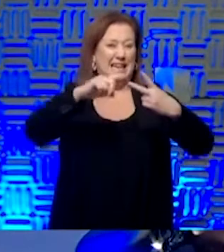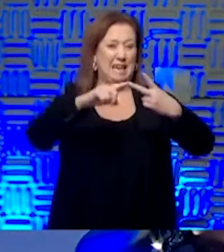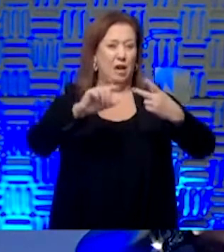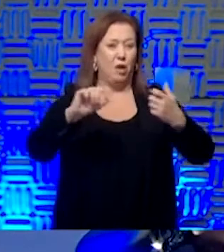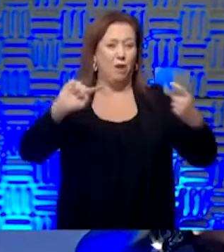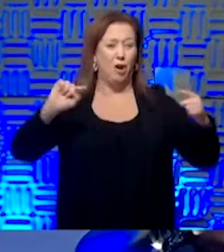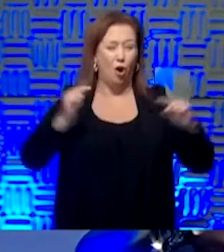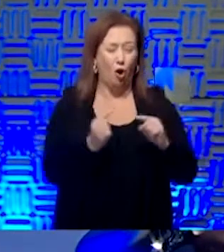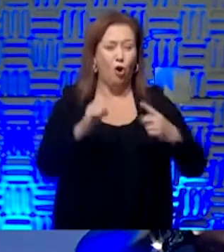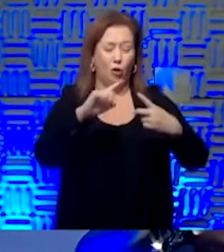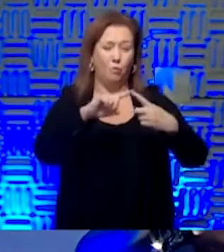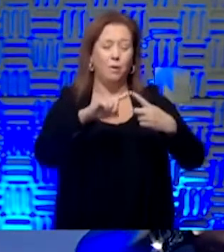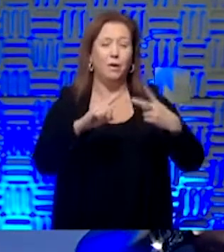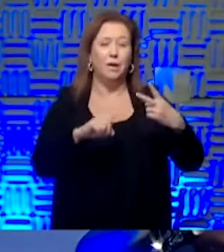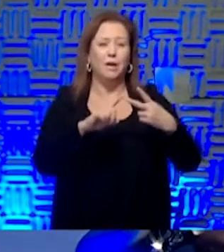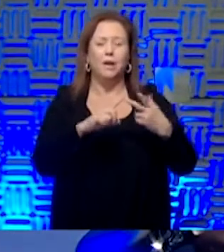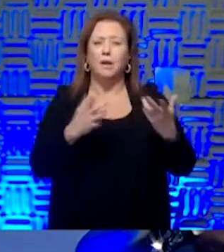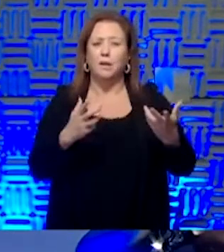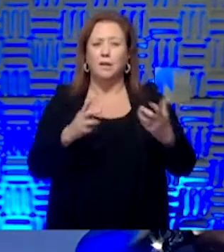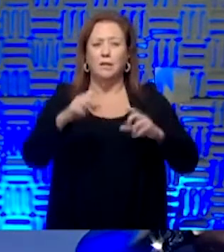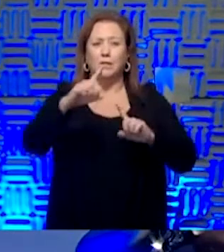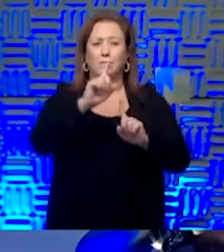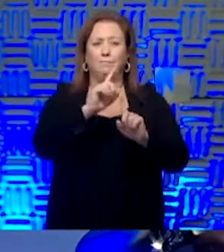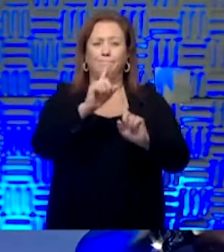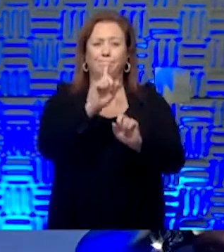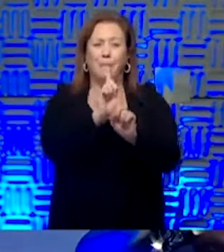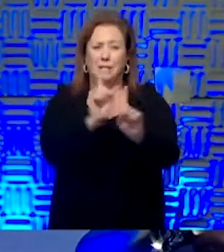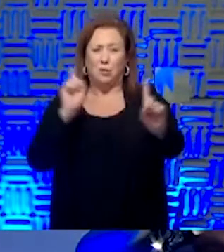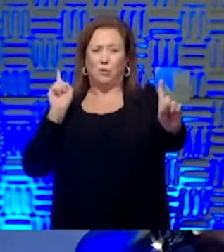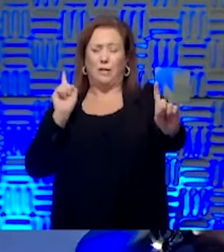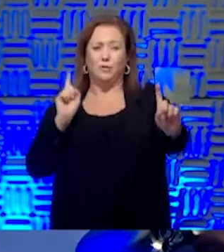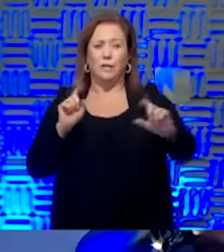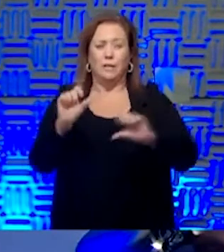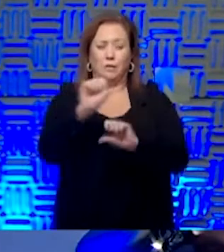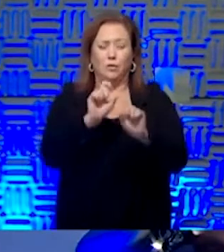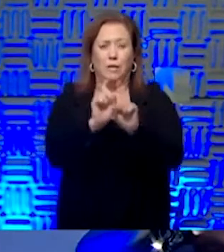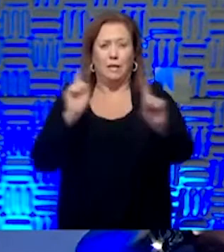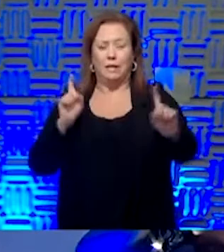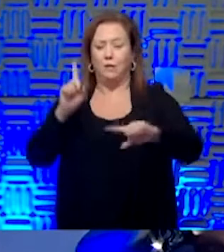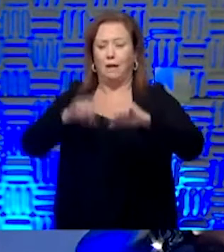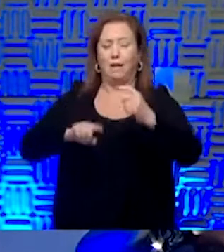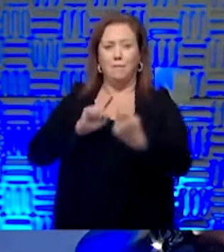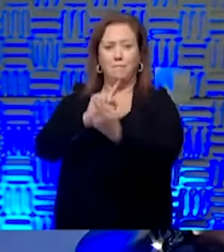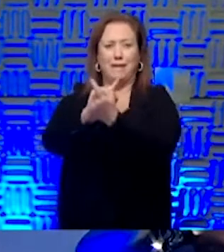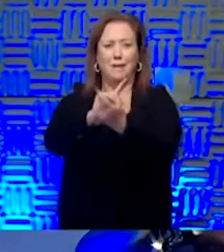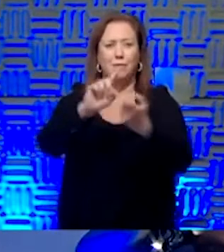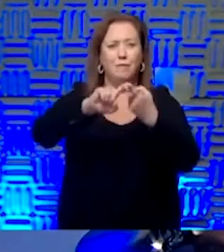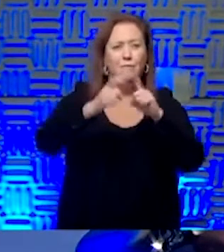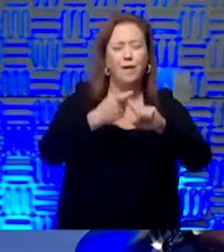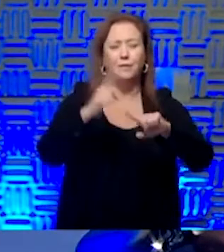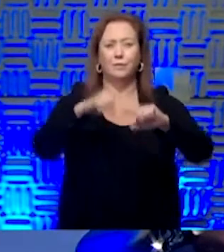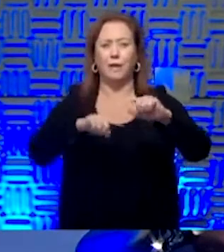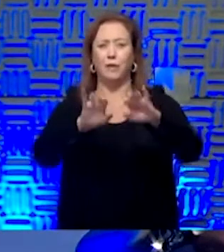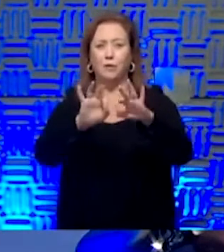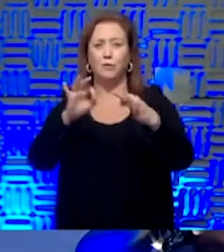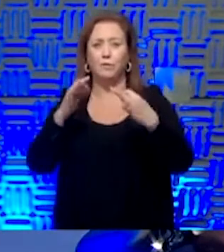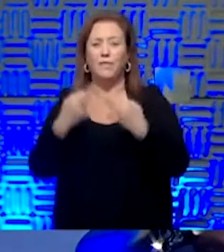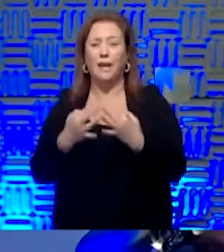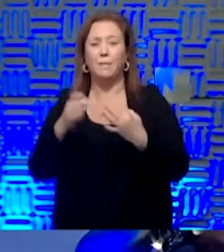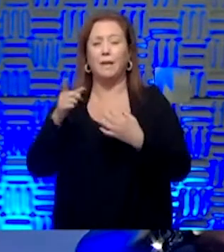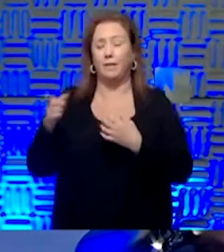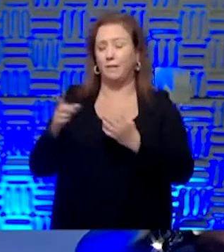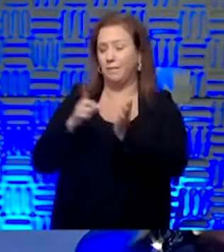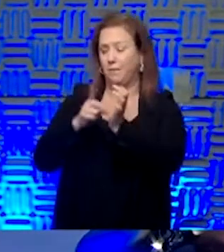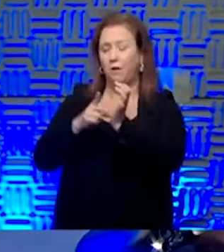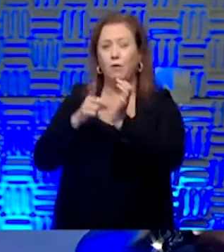the downstream effects of having to do social isolation, not being able to be out and meet your friends and family, the things that Karen's mentioned,